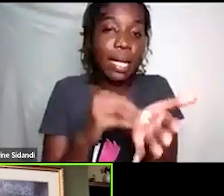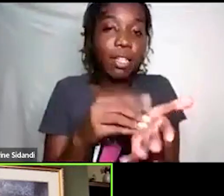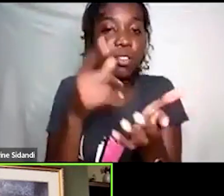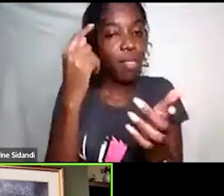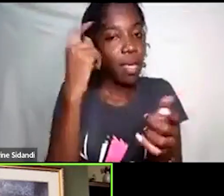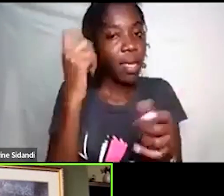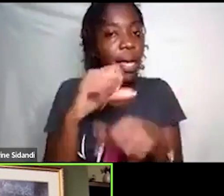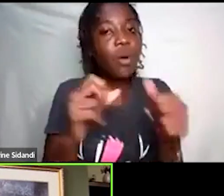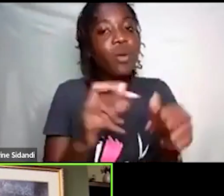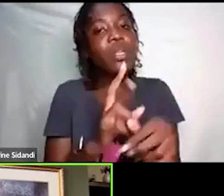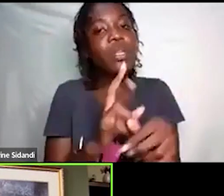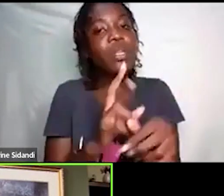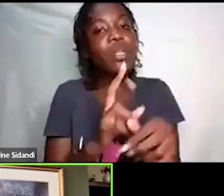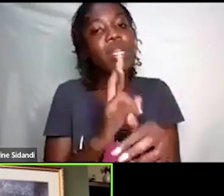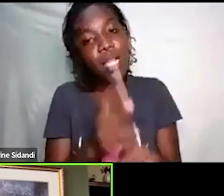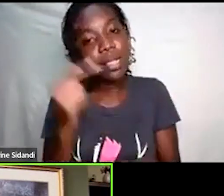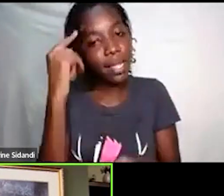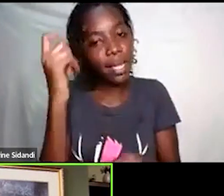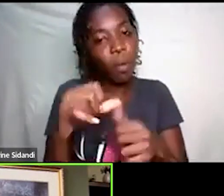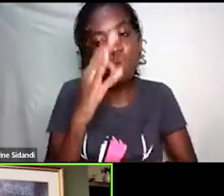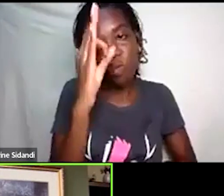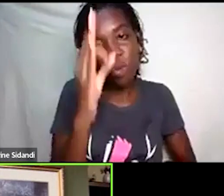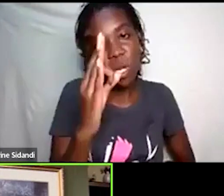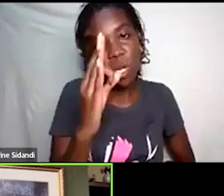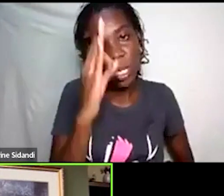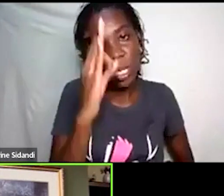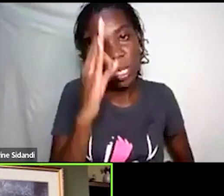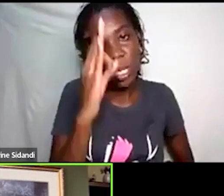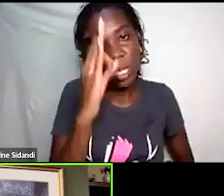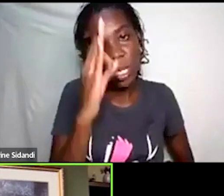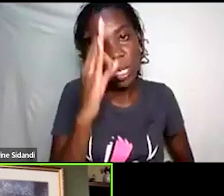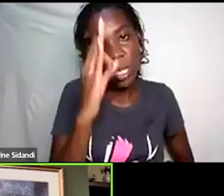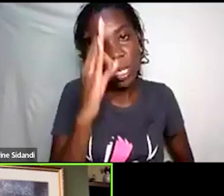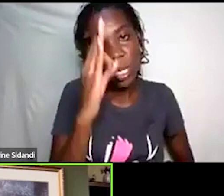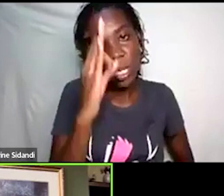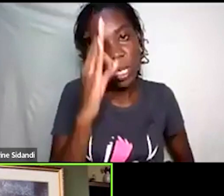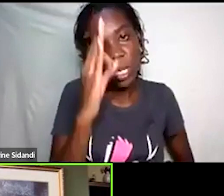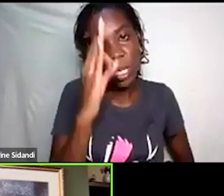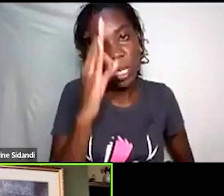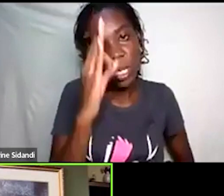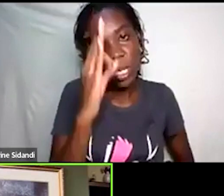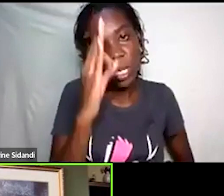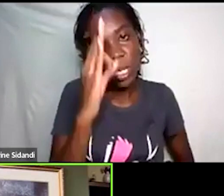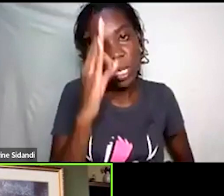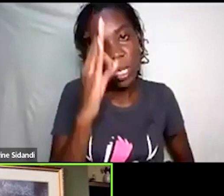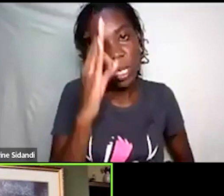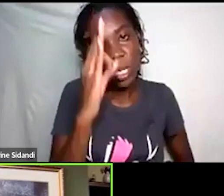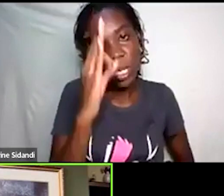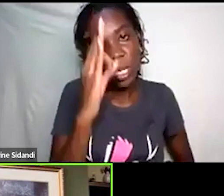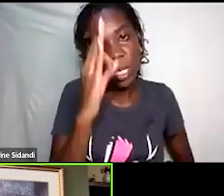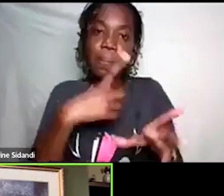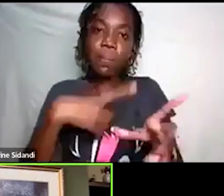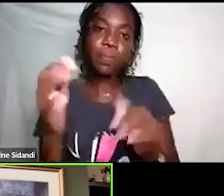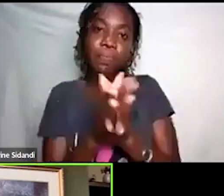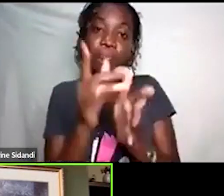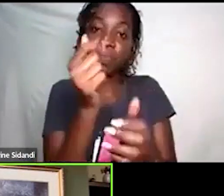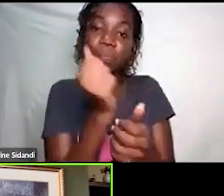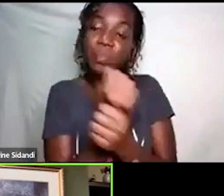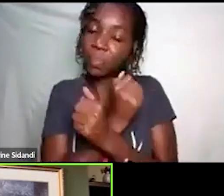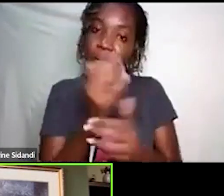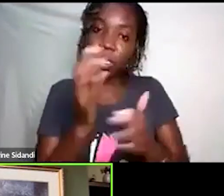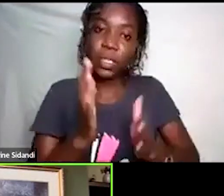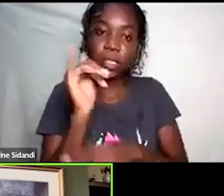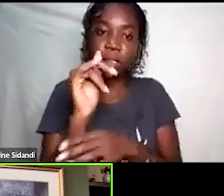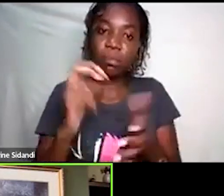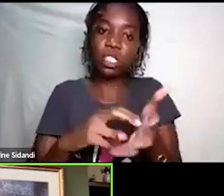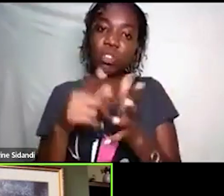And again, as I always say, if the policy says one of you has to go and you really love this person, well, that's the sacrifice you'll have